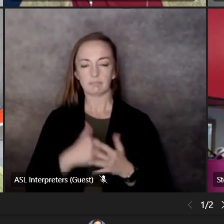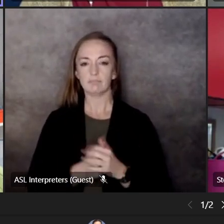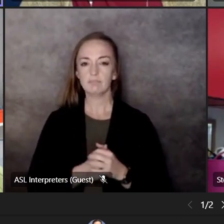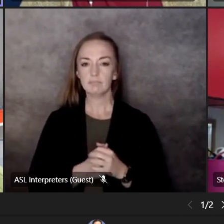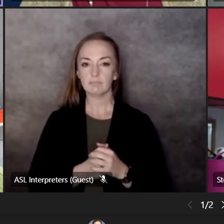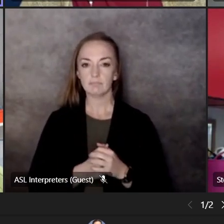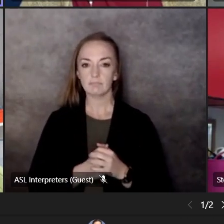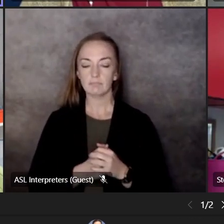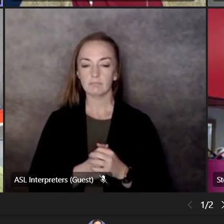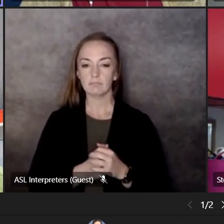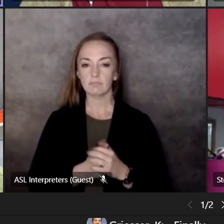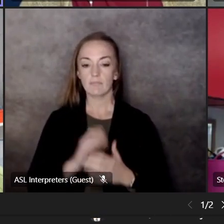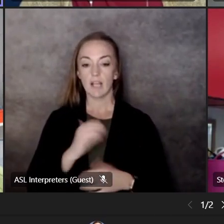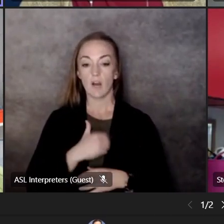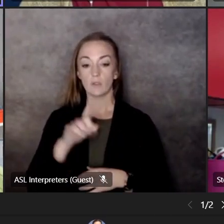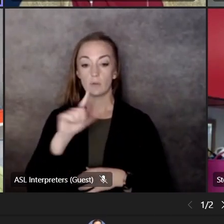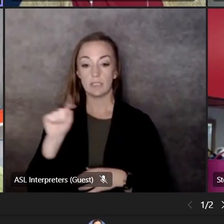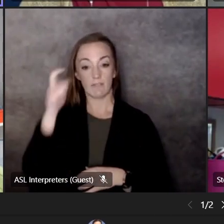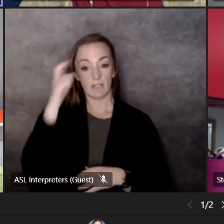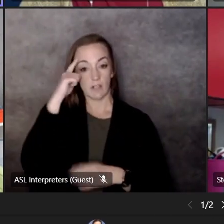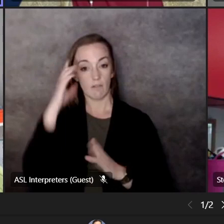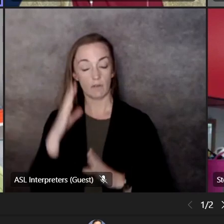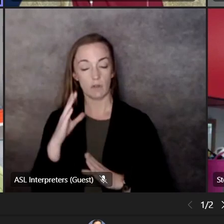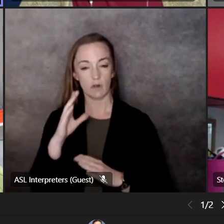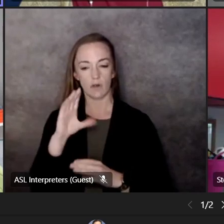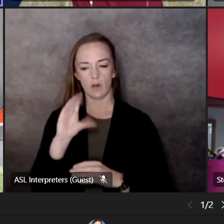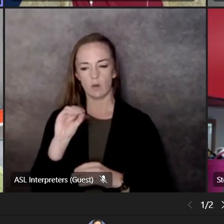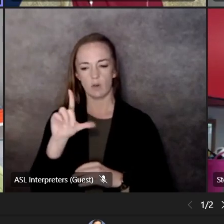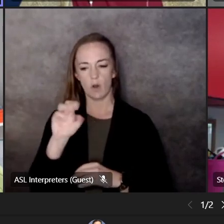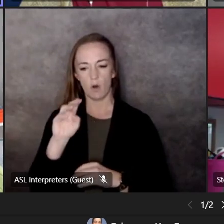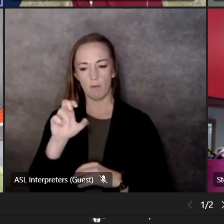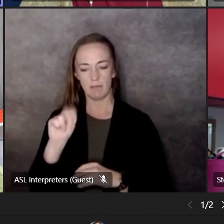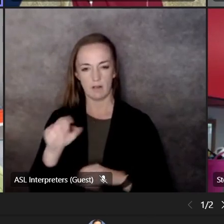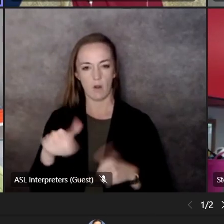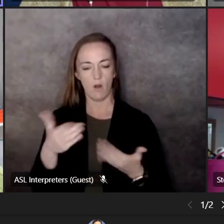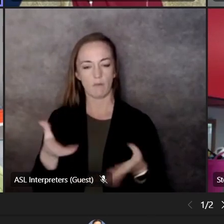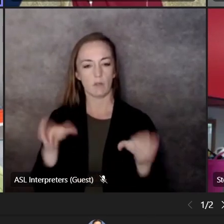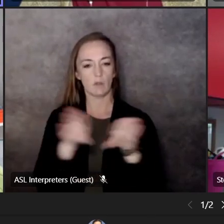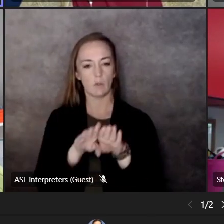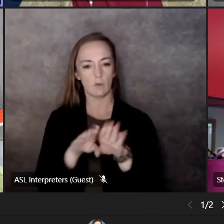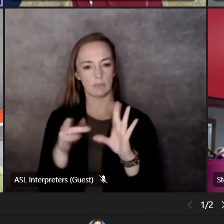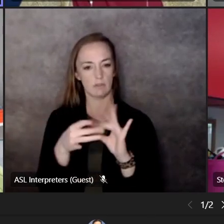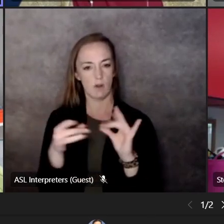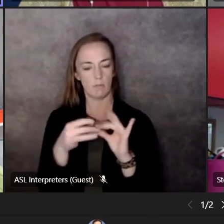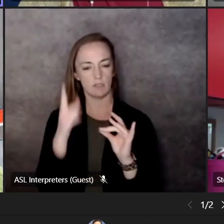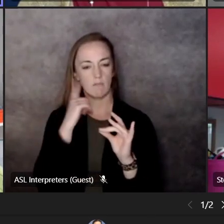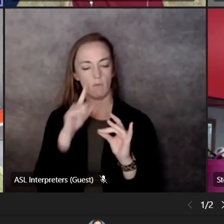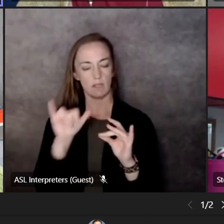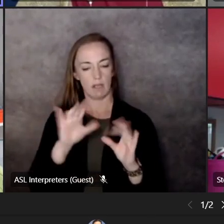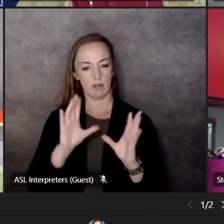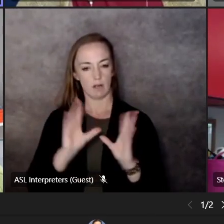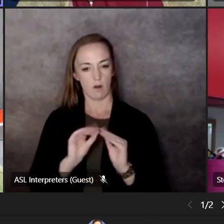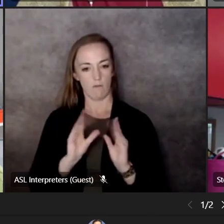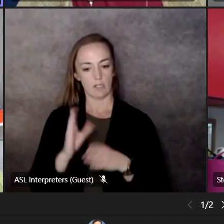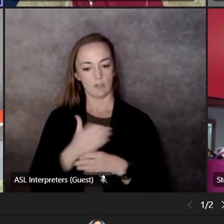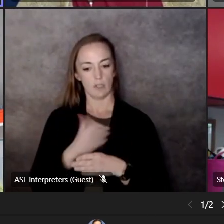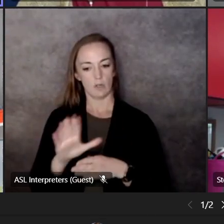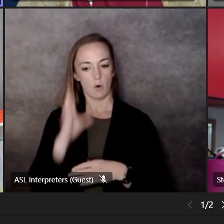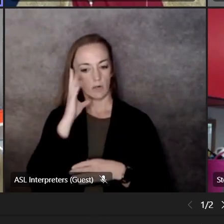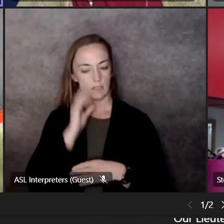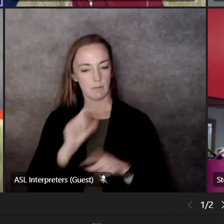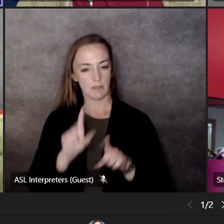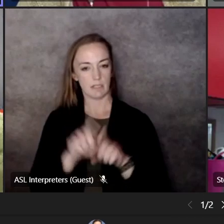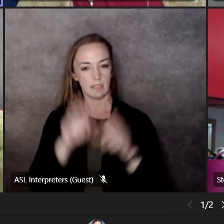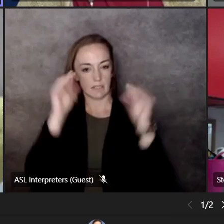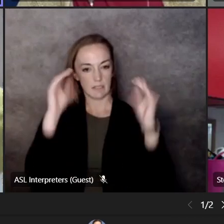our Lieutenant Governor, Jacqueline Coleman, offered closing thoughts for the conference and shared her experience as a teacher and coach and offered words